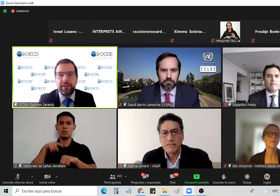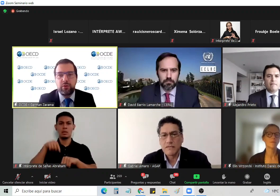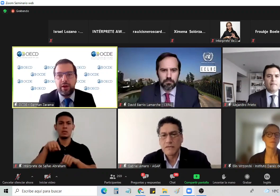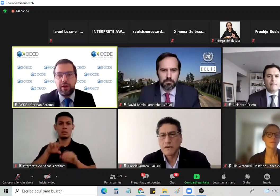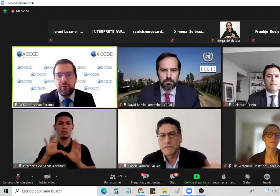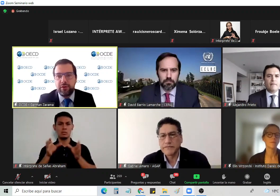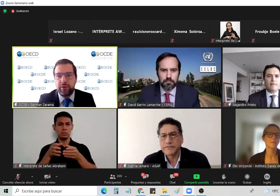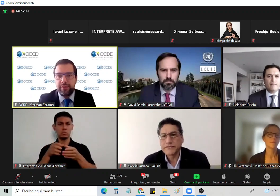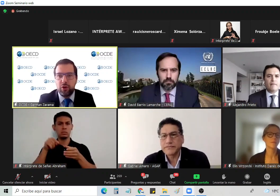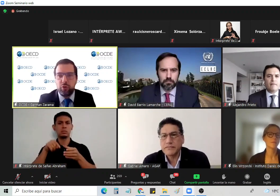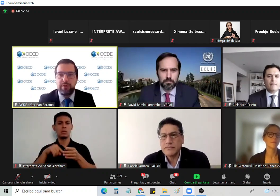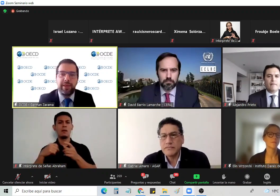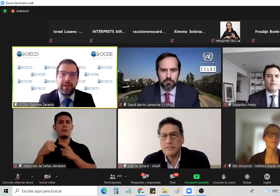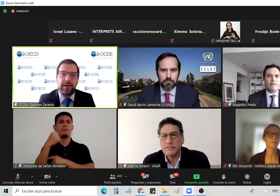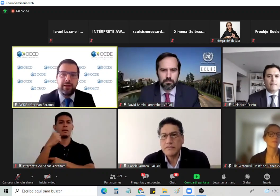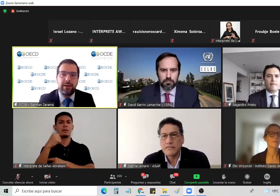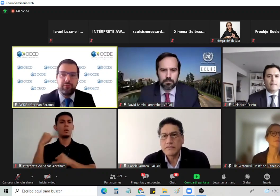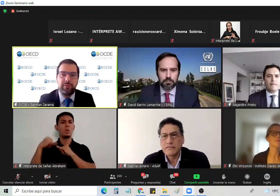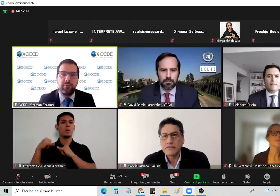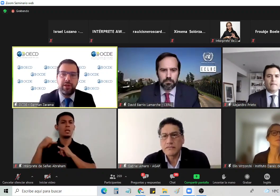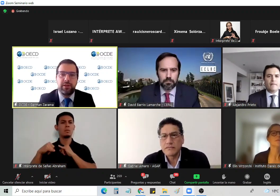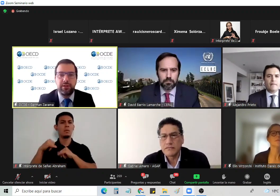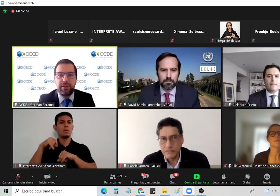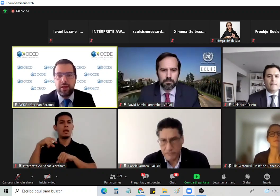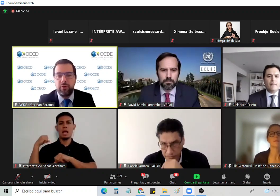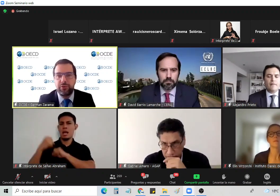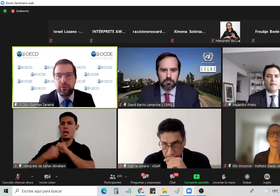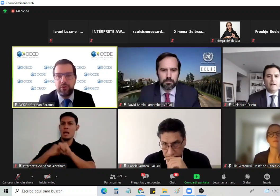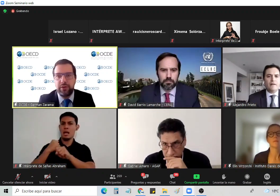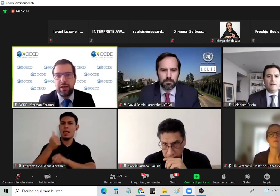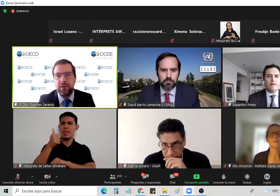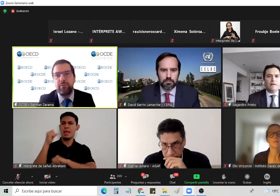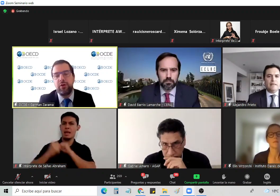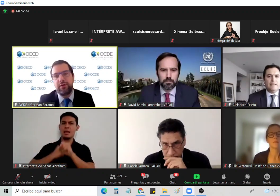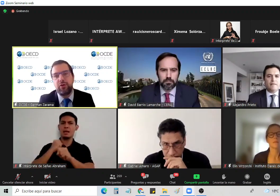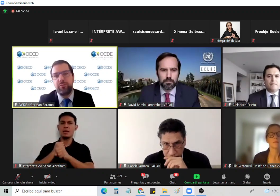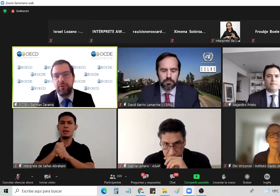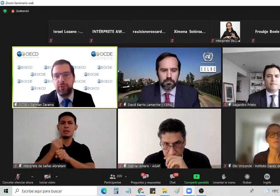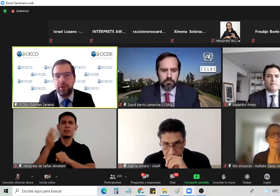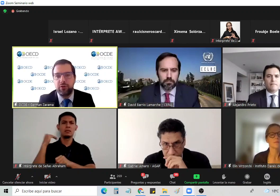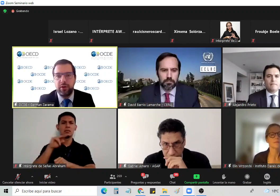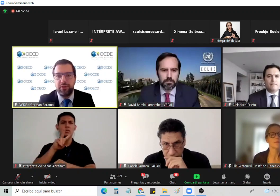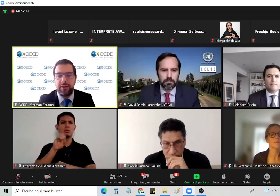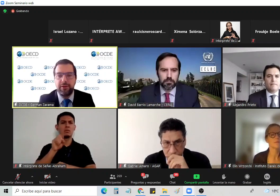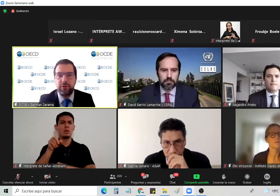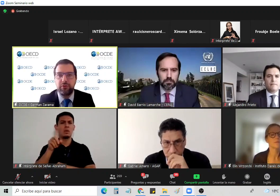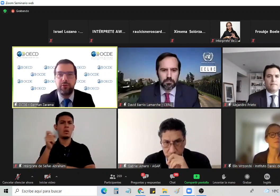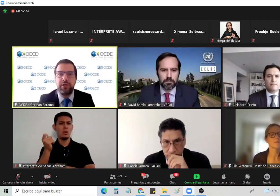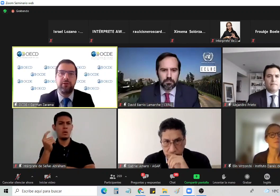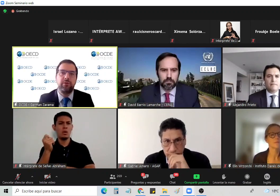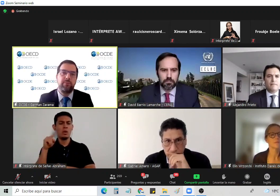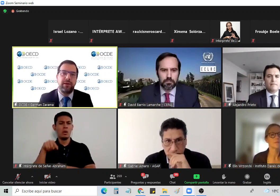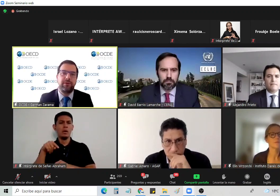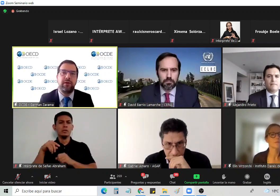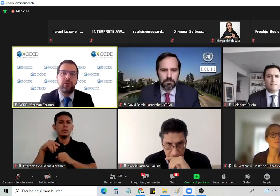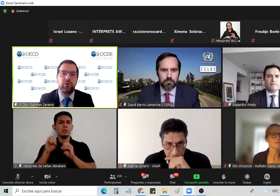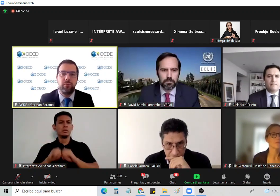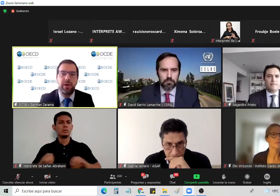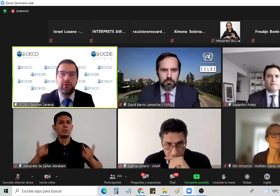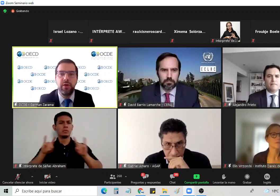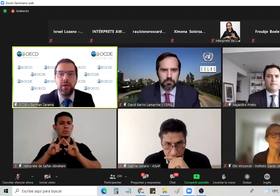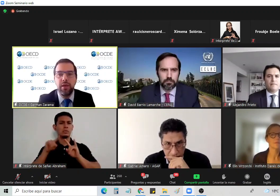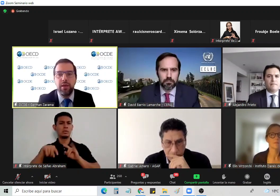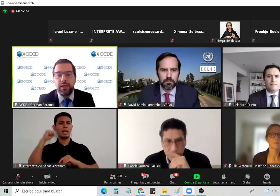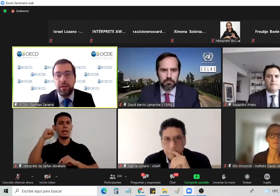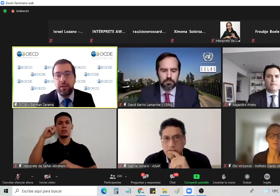trying to do in this forum is to in the last decade we've talked a lot about especially the adoption of 2018-11